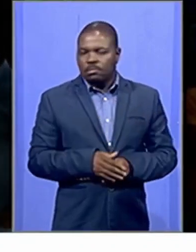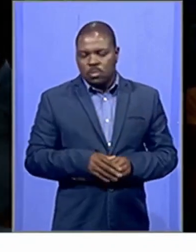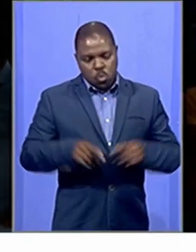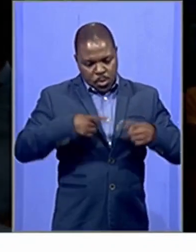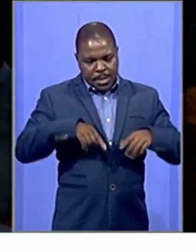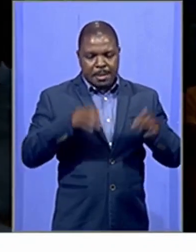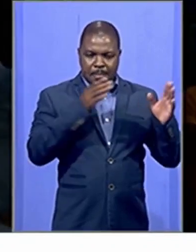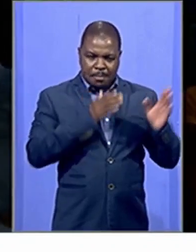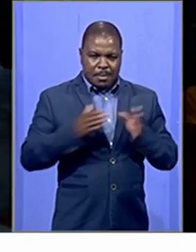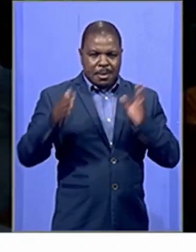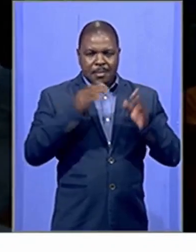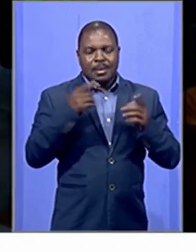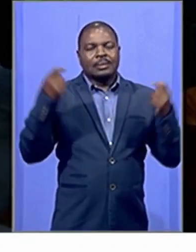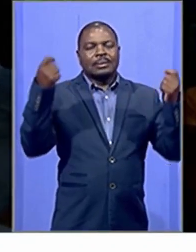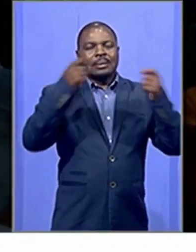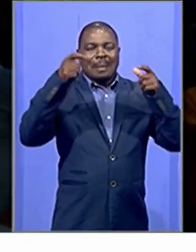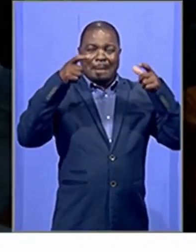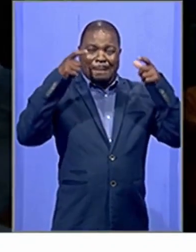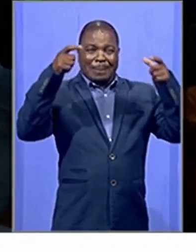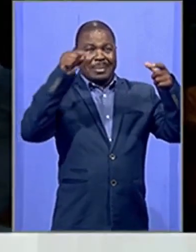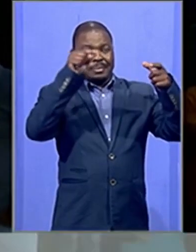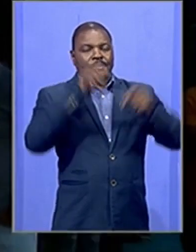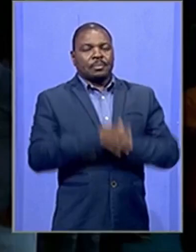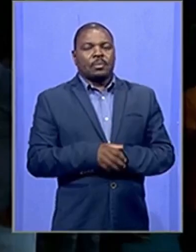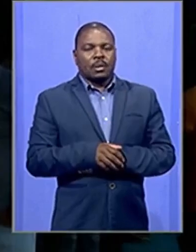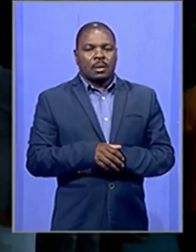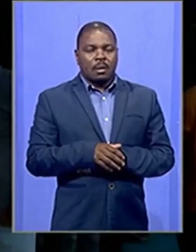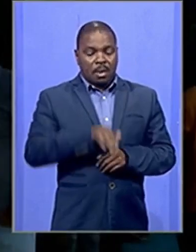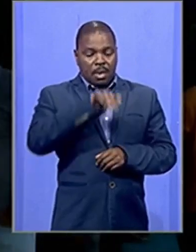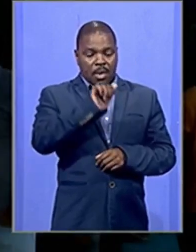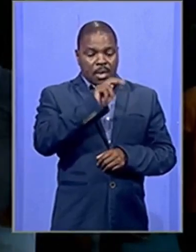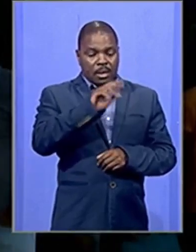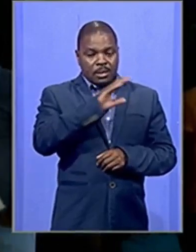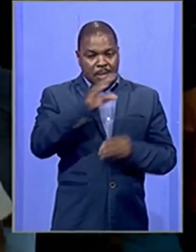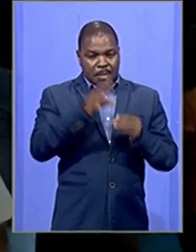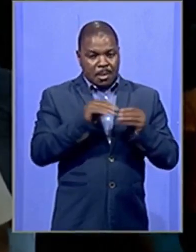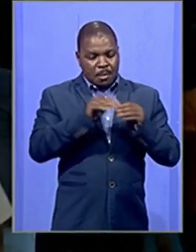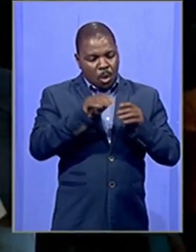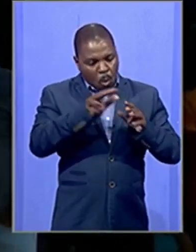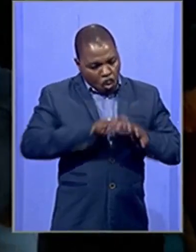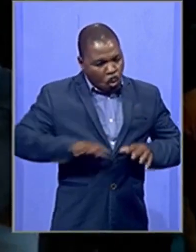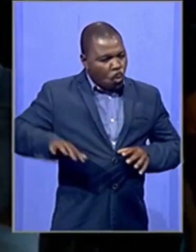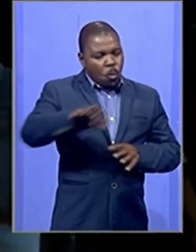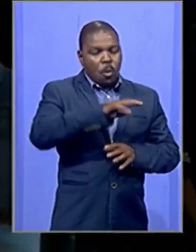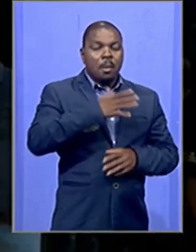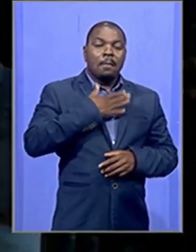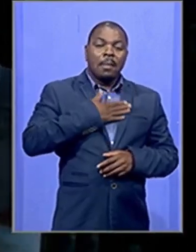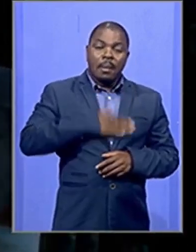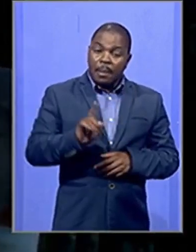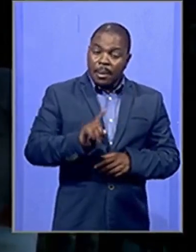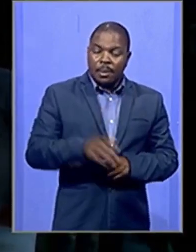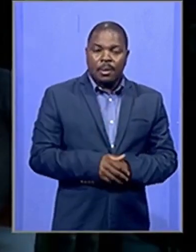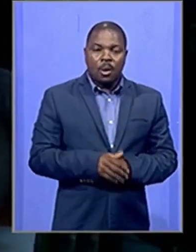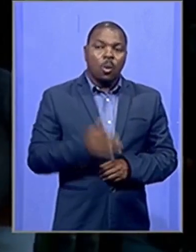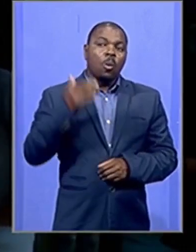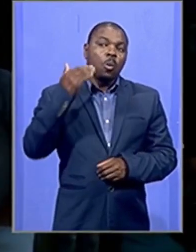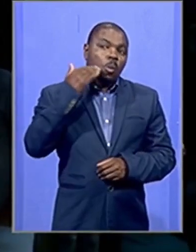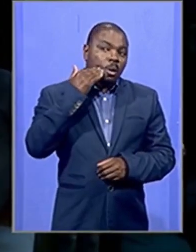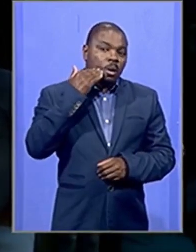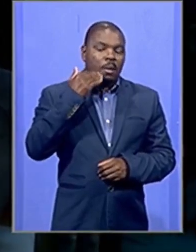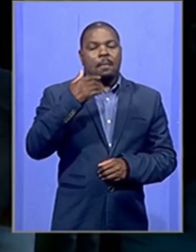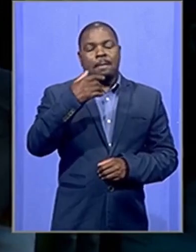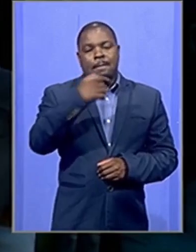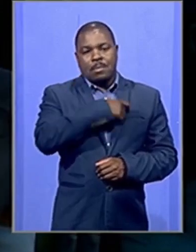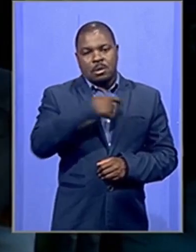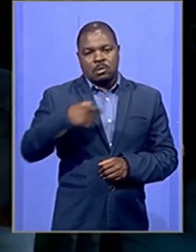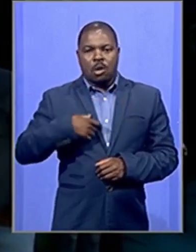moholo. Mme ditho kaofela tsa ANC ba batla hore ha presidente a fana